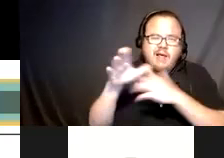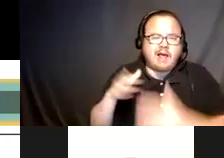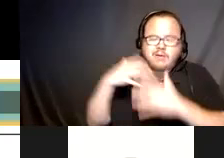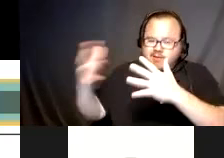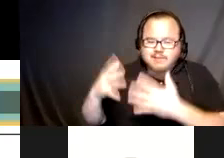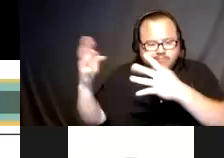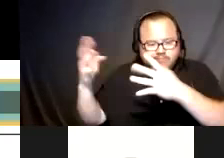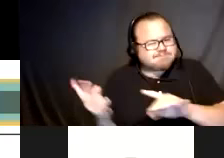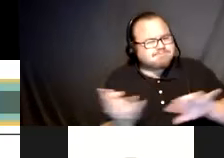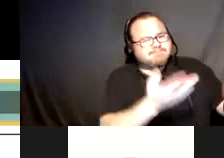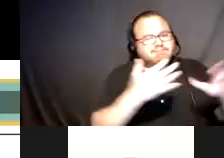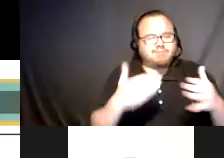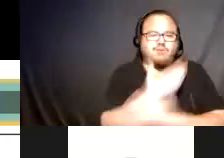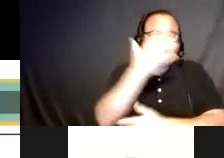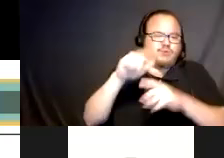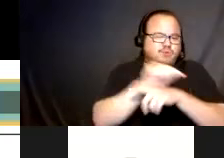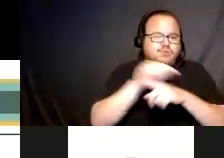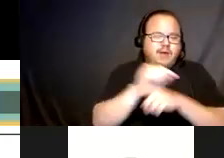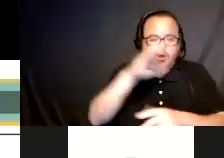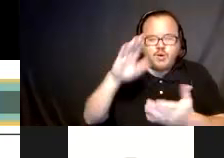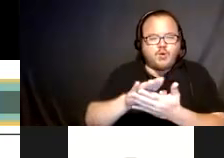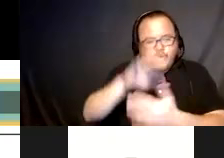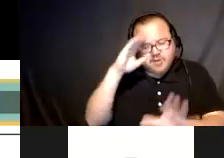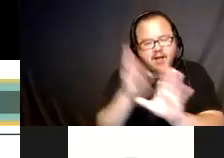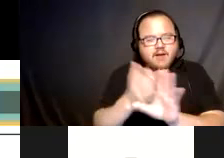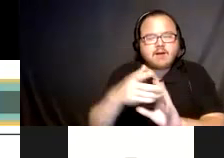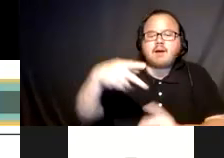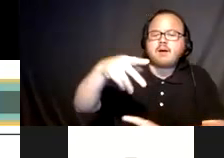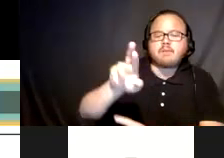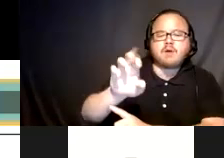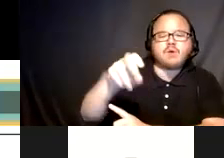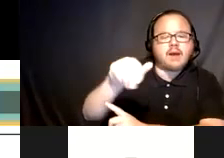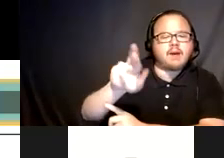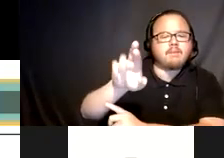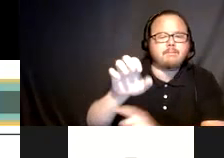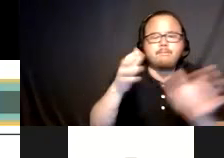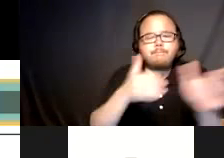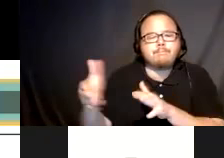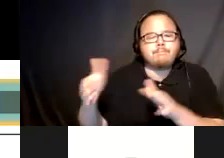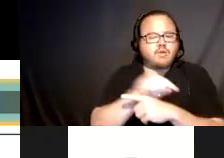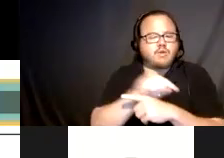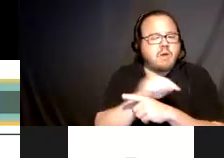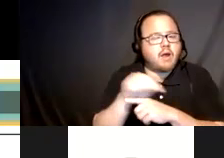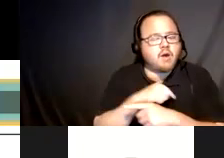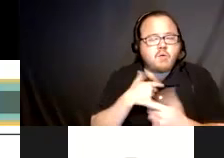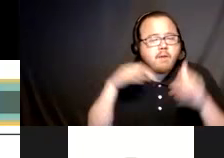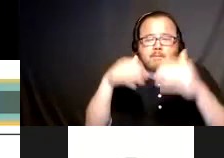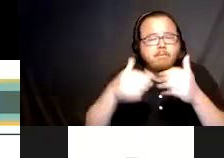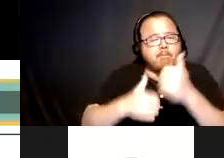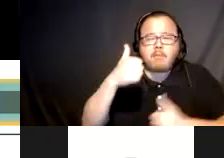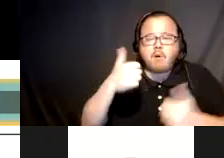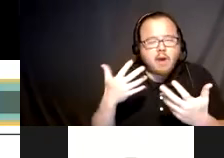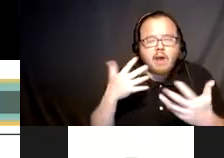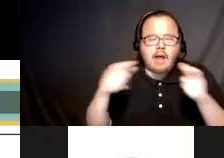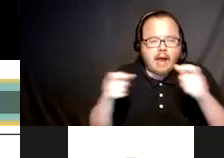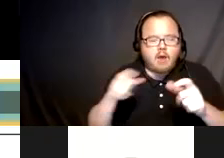through, as well as our new school psychologists, the PREPARE training, which is focused specifically on handling